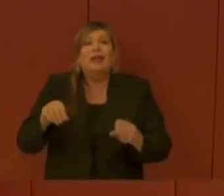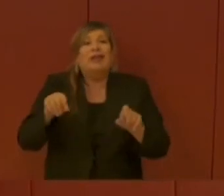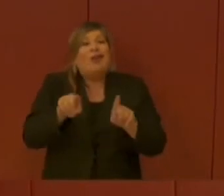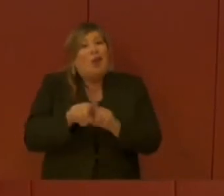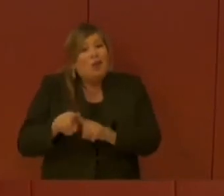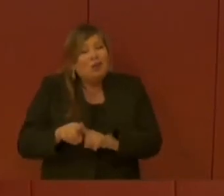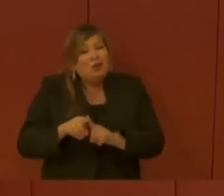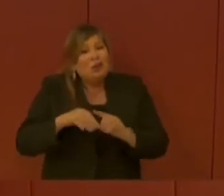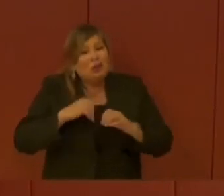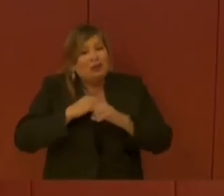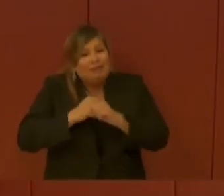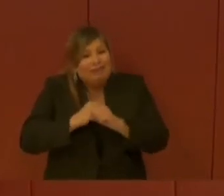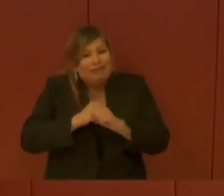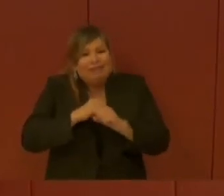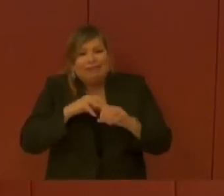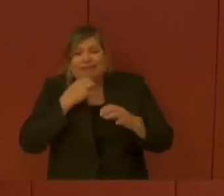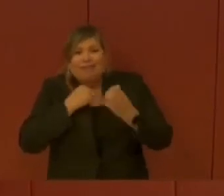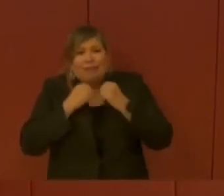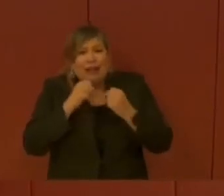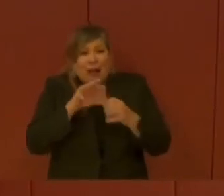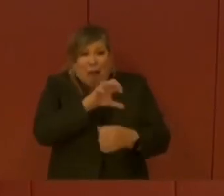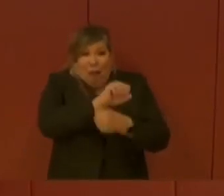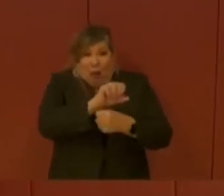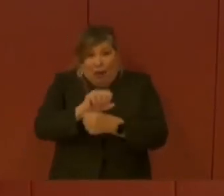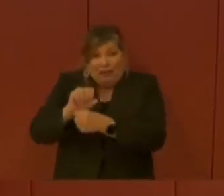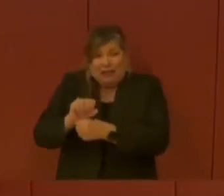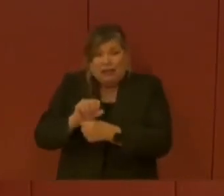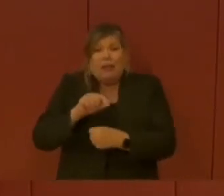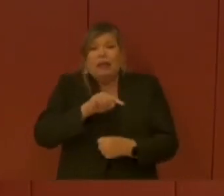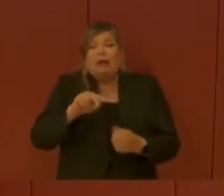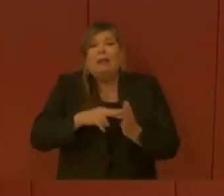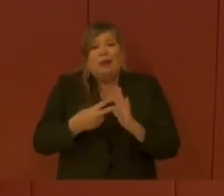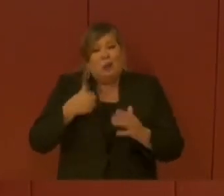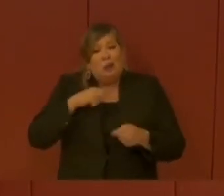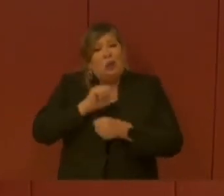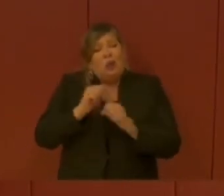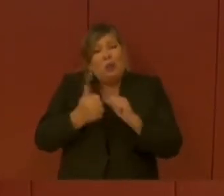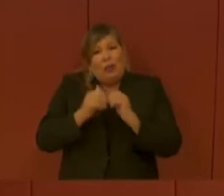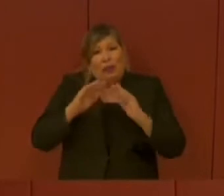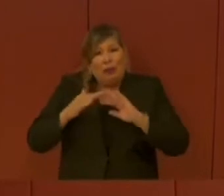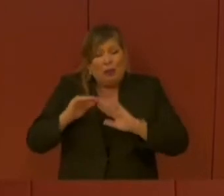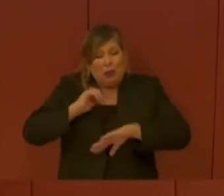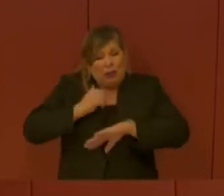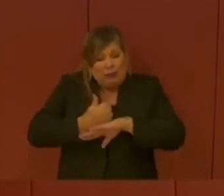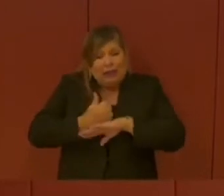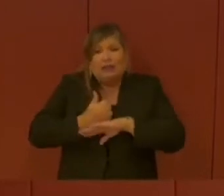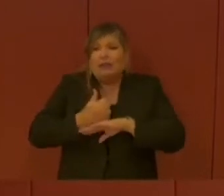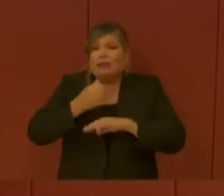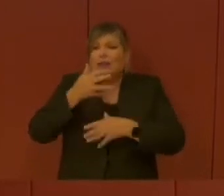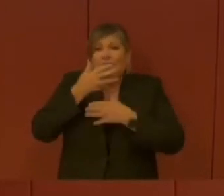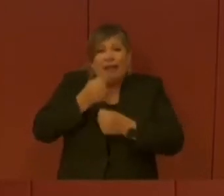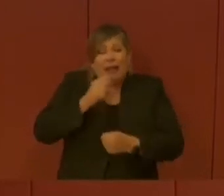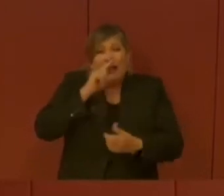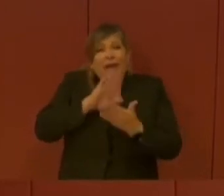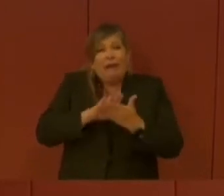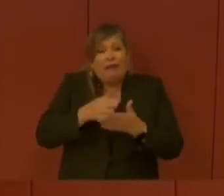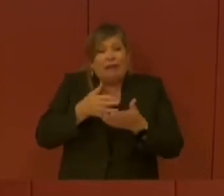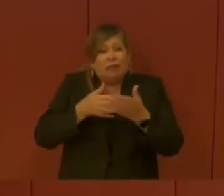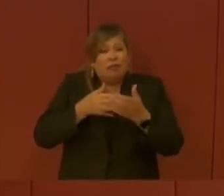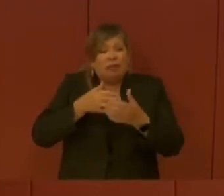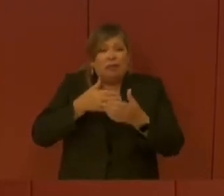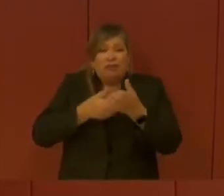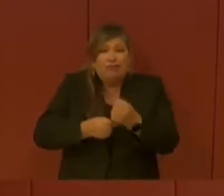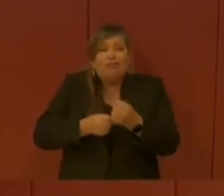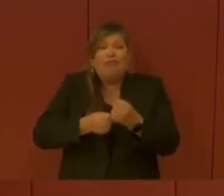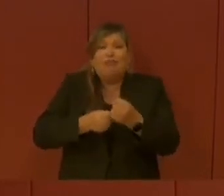going to be a key feature that we need to work with our community-based partners, work with our faith-based partners, just emphasizing this